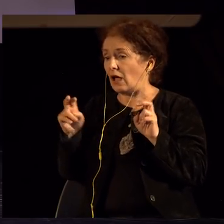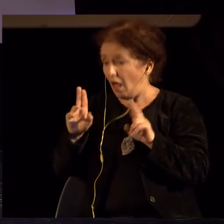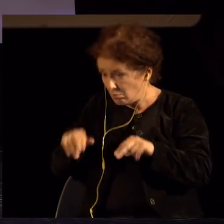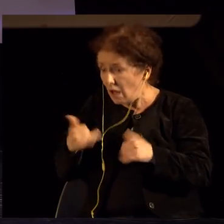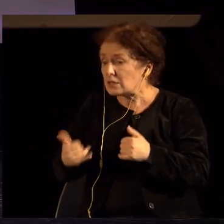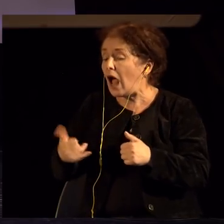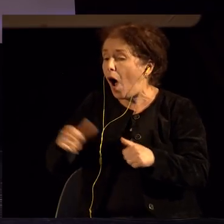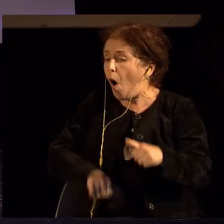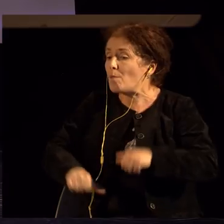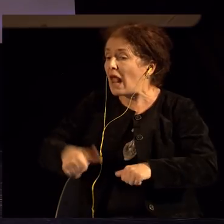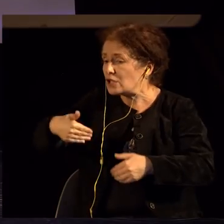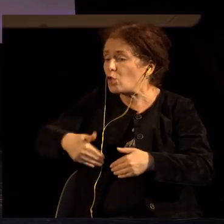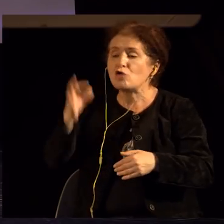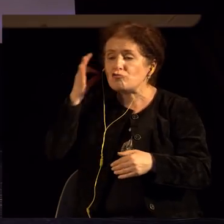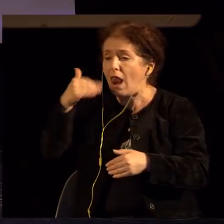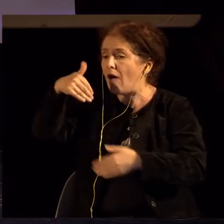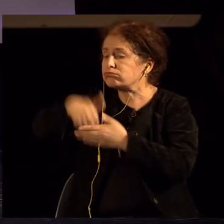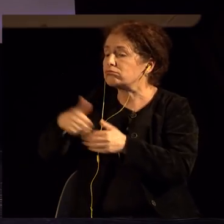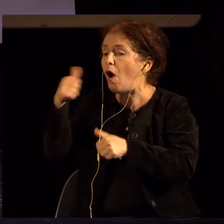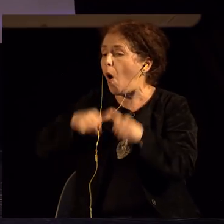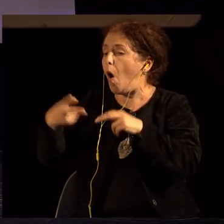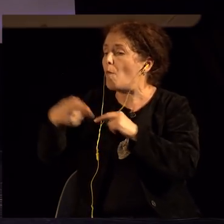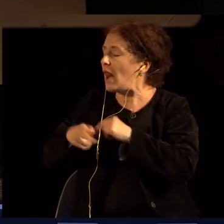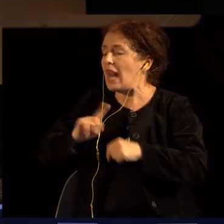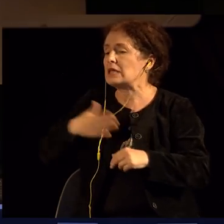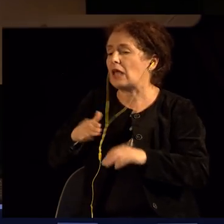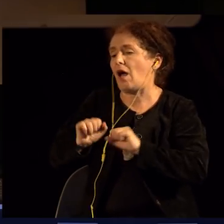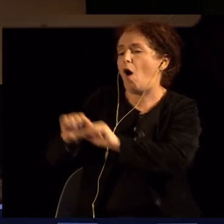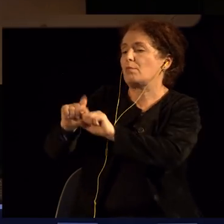one about exploration and pride about your own bodies.